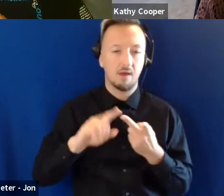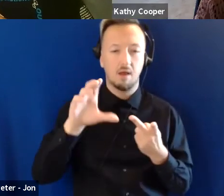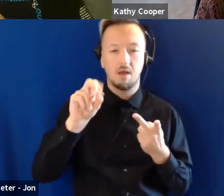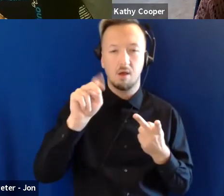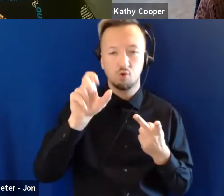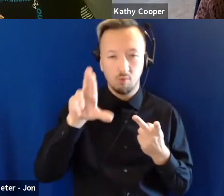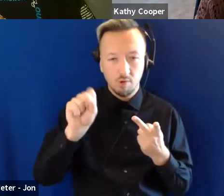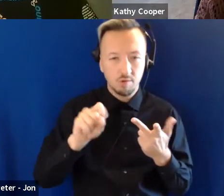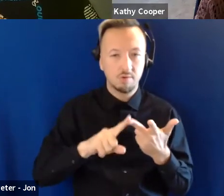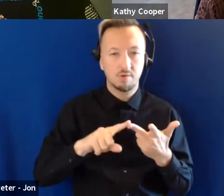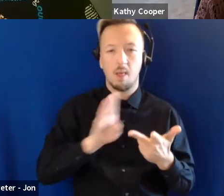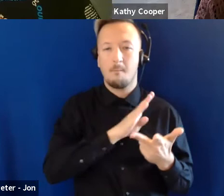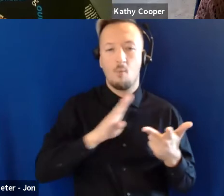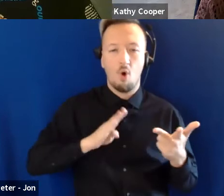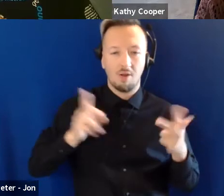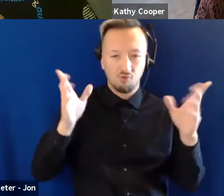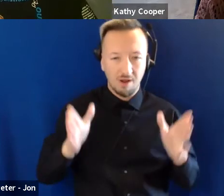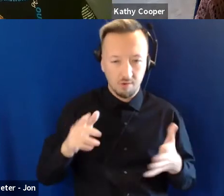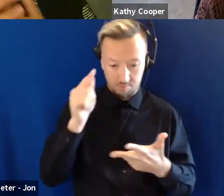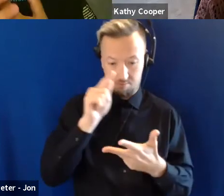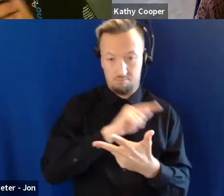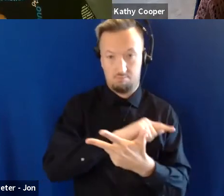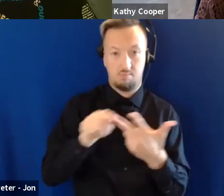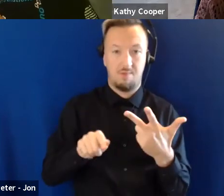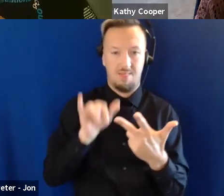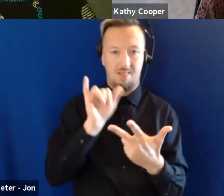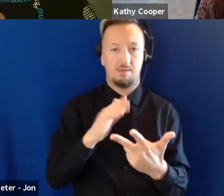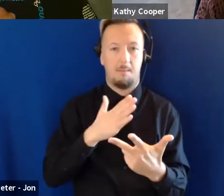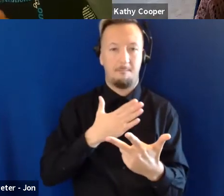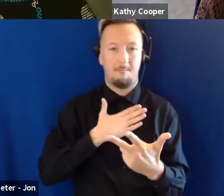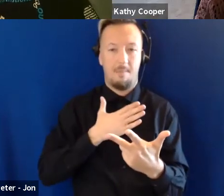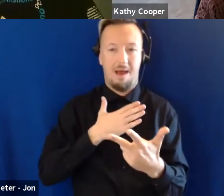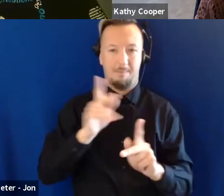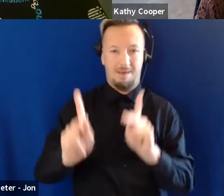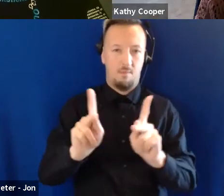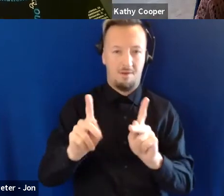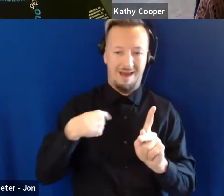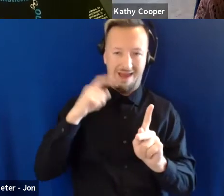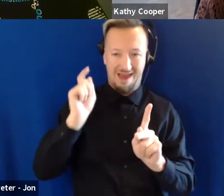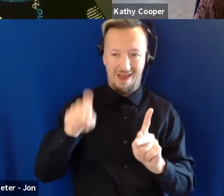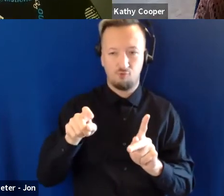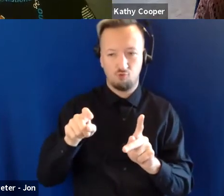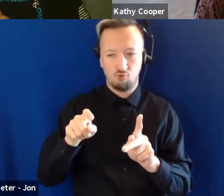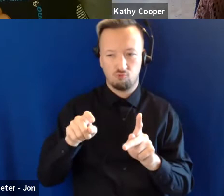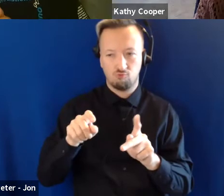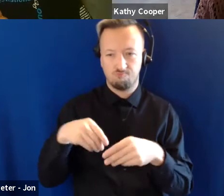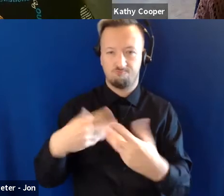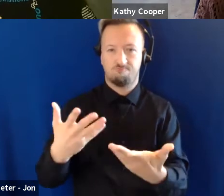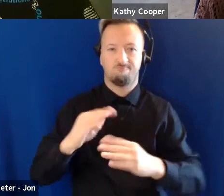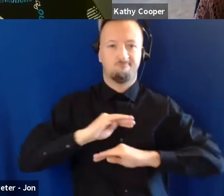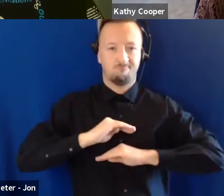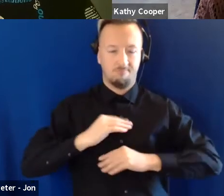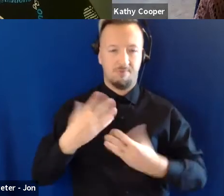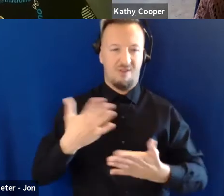and my board of directors. I mean, those are my, those are the people I have to keep happy. Kathy has all those folks